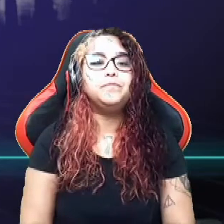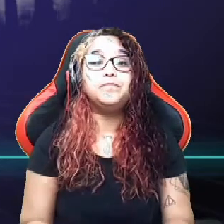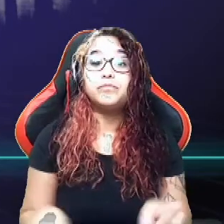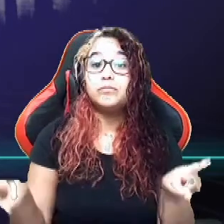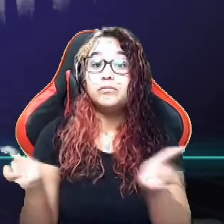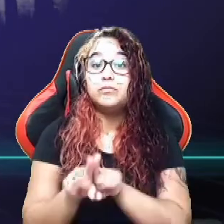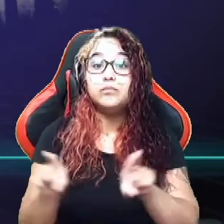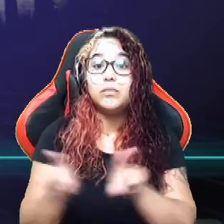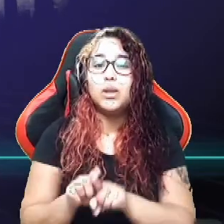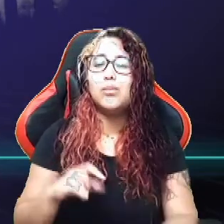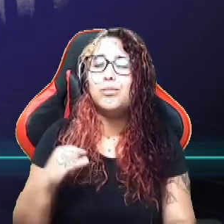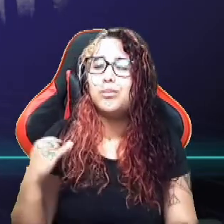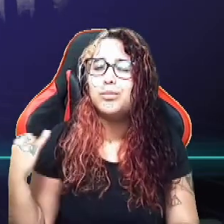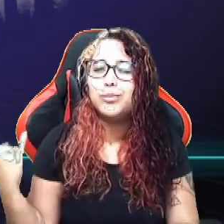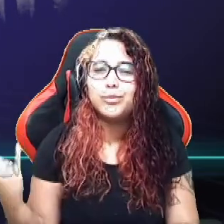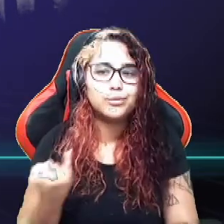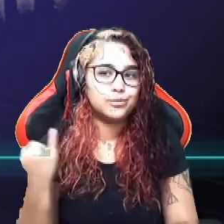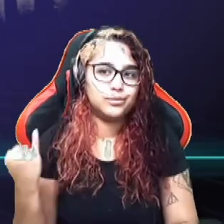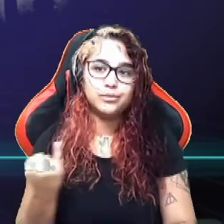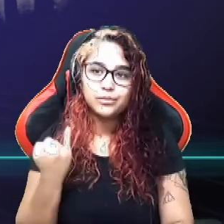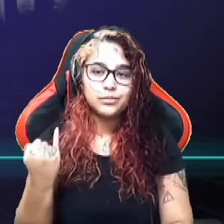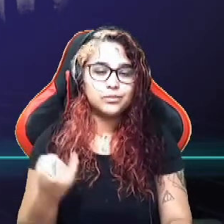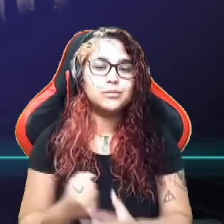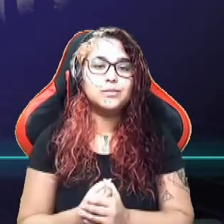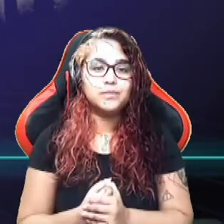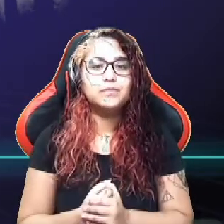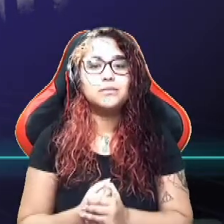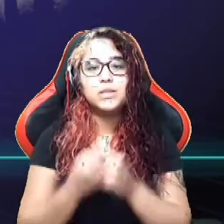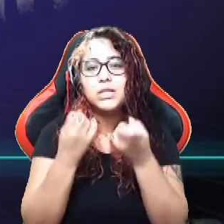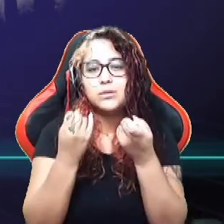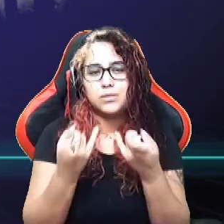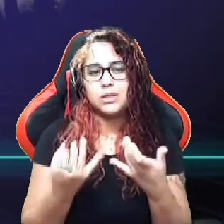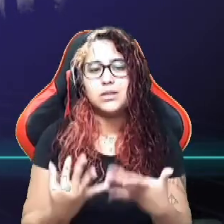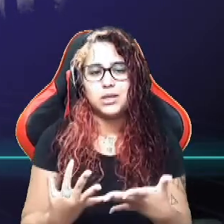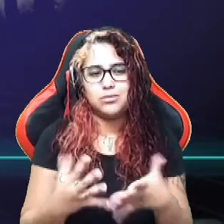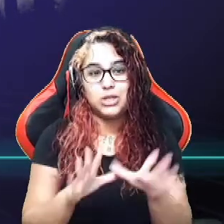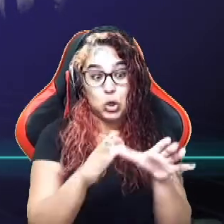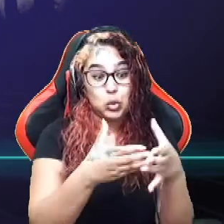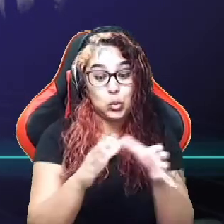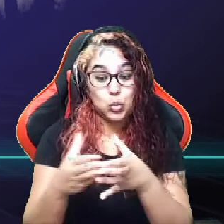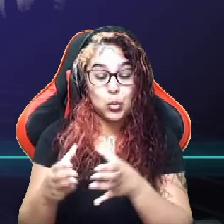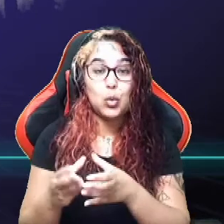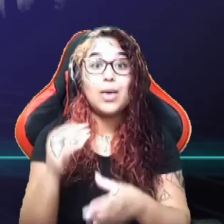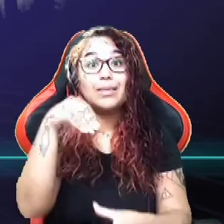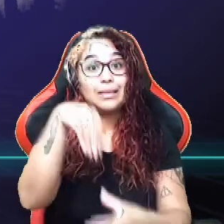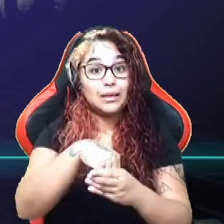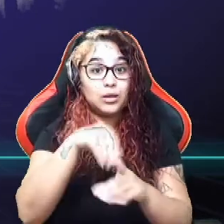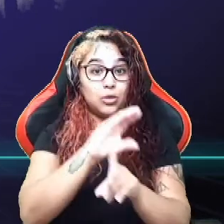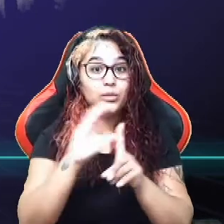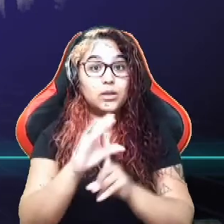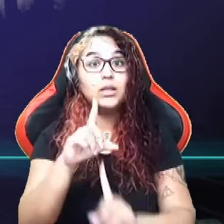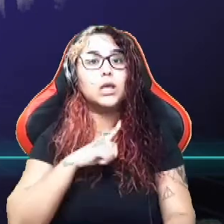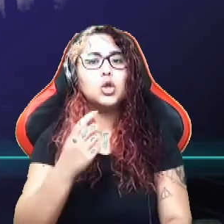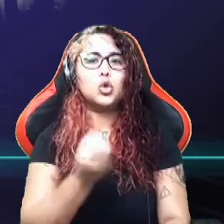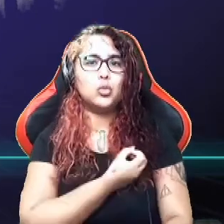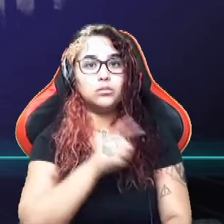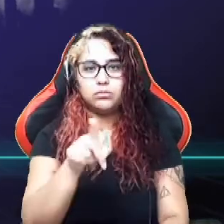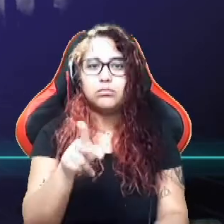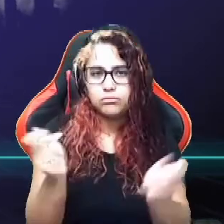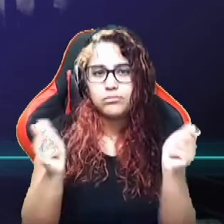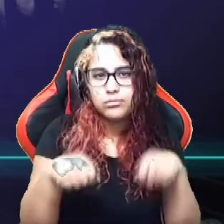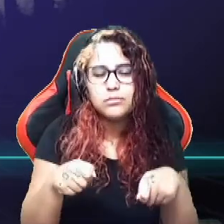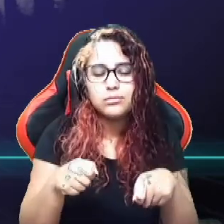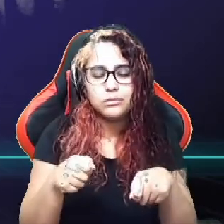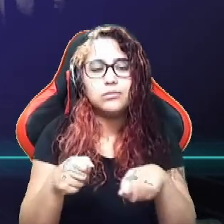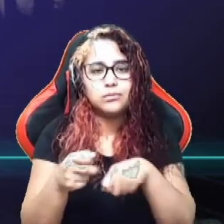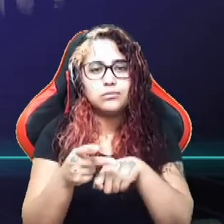One other thing that's very important when we're talking about, niches in our community,